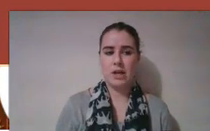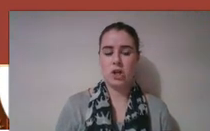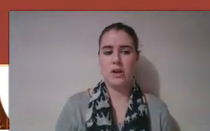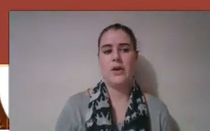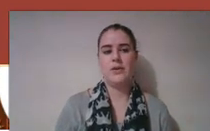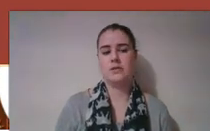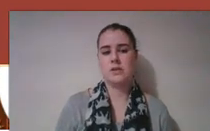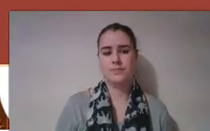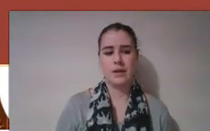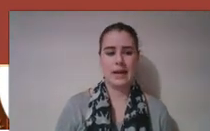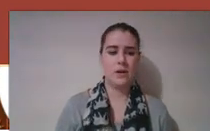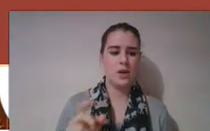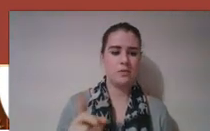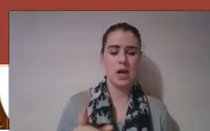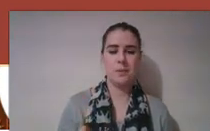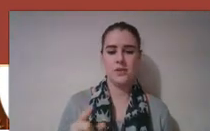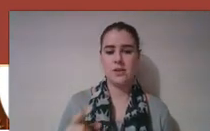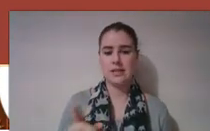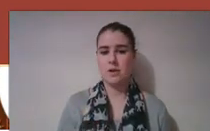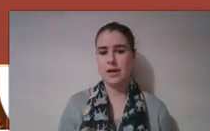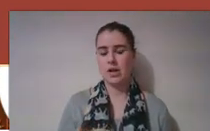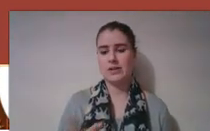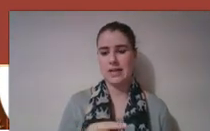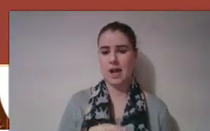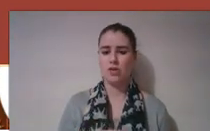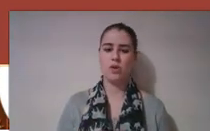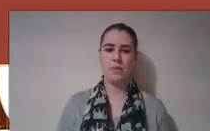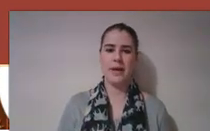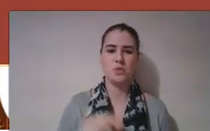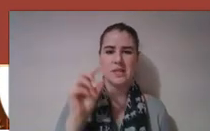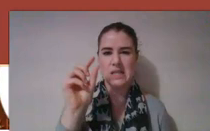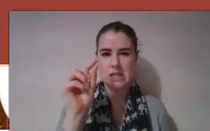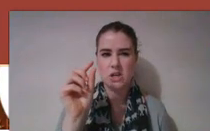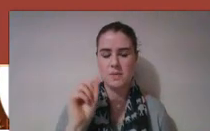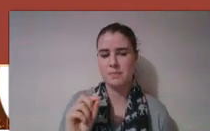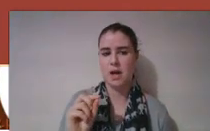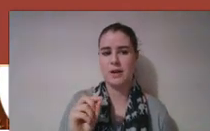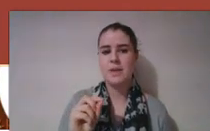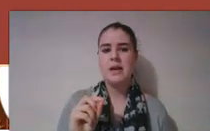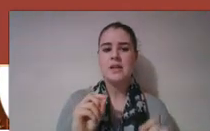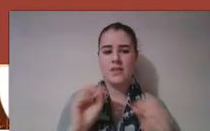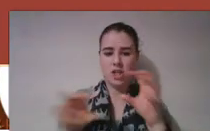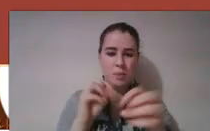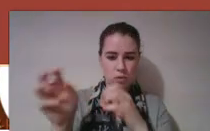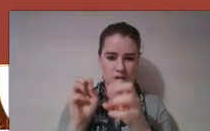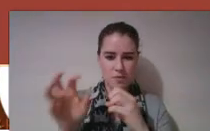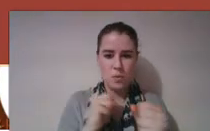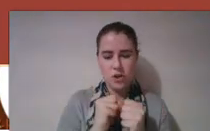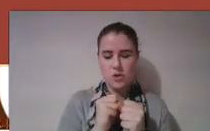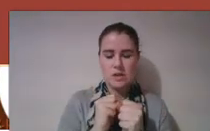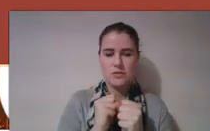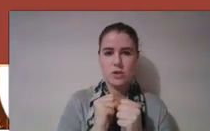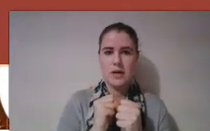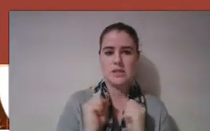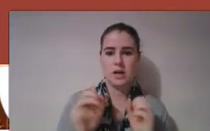at Mayan clothes. Okay, now I know there was a couple of you that did the Mayan clothes and they came through, but your pictures were a teeny tiny bit blurry. So I've actually pulled some of the